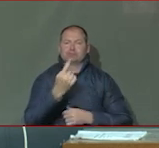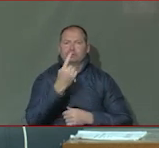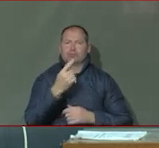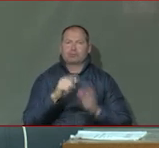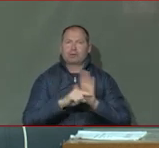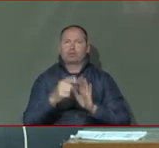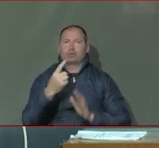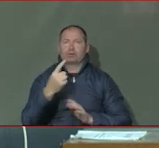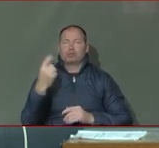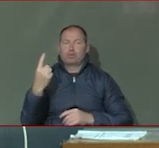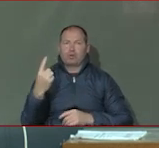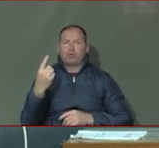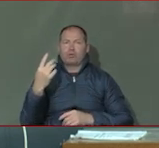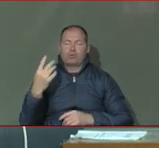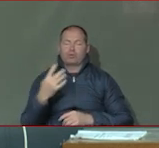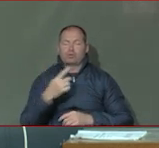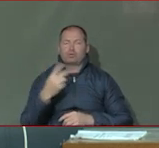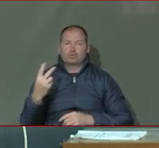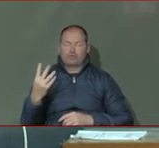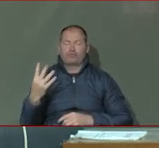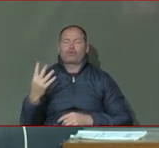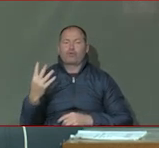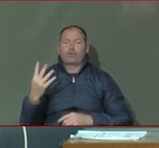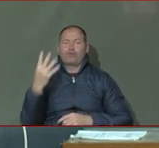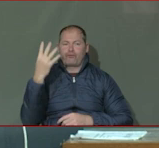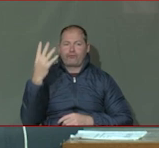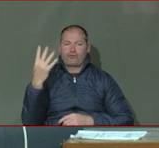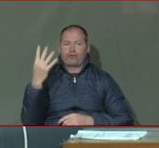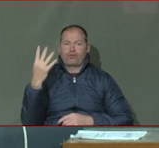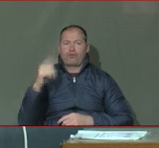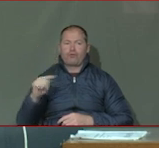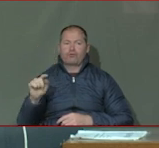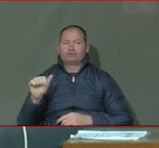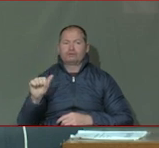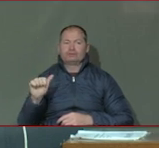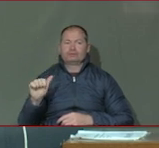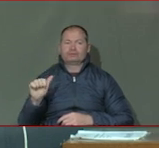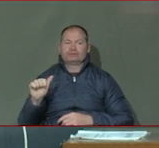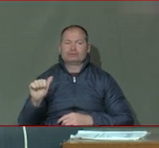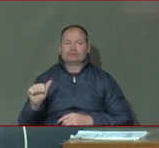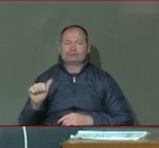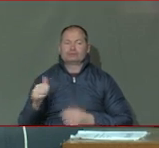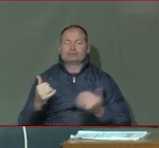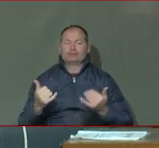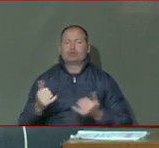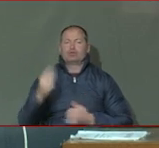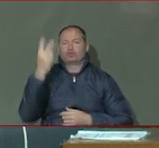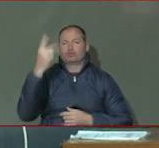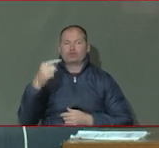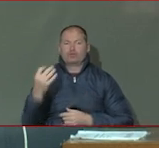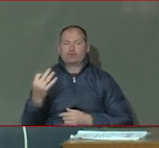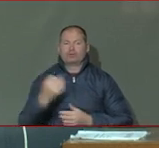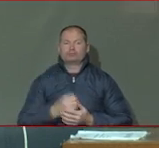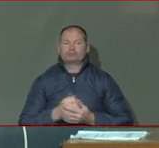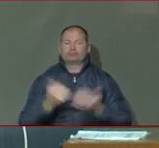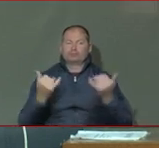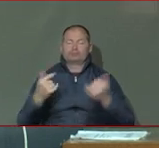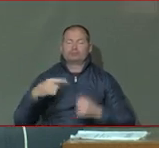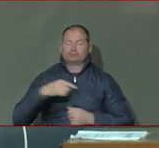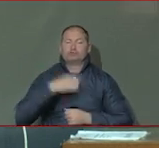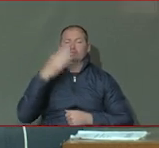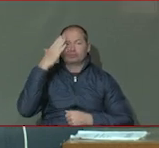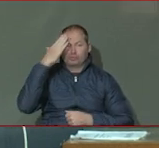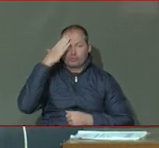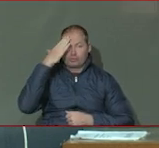2 minus 4, which gives you 4 over 6, which is 2/3. Now we know angle of inclination,